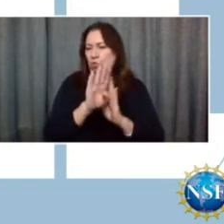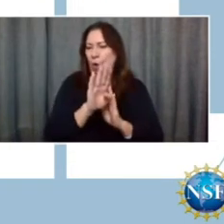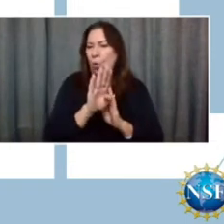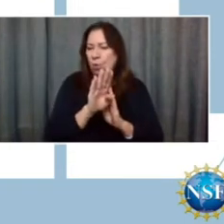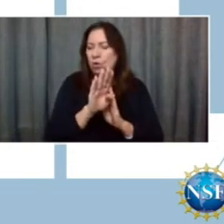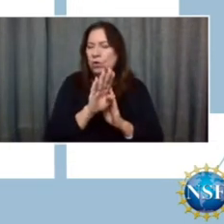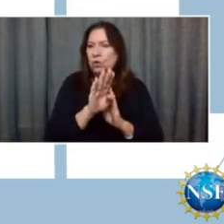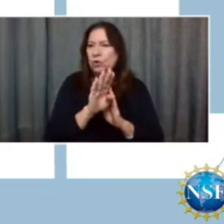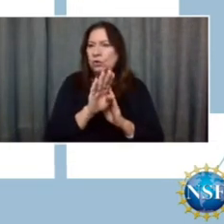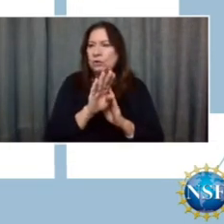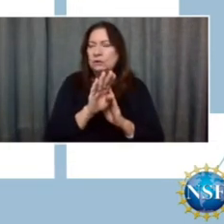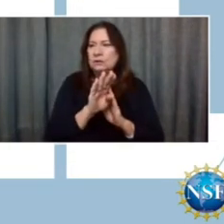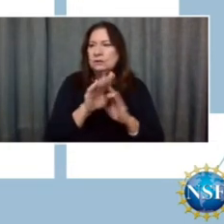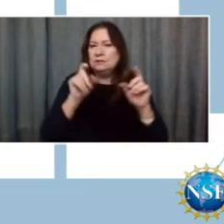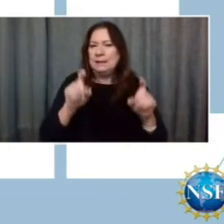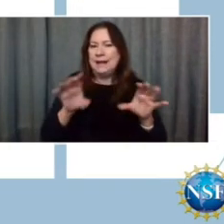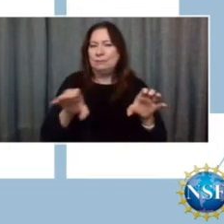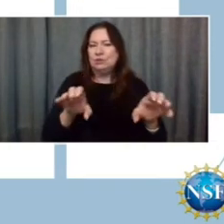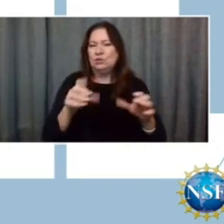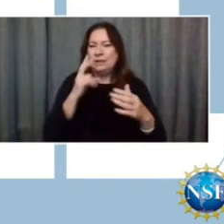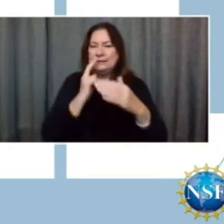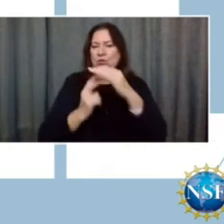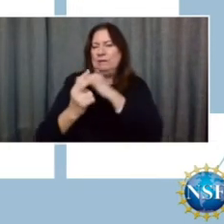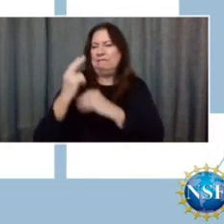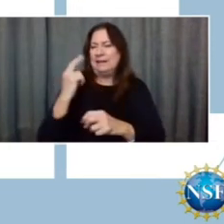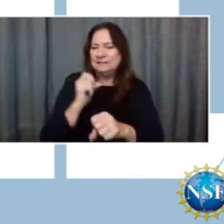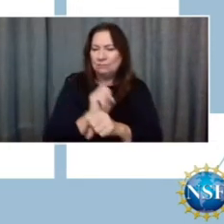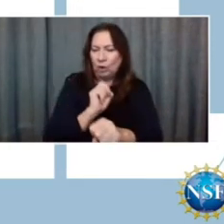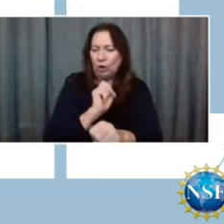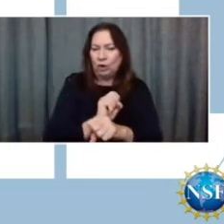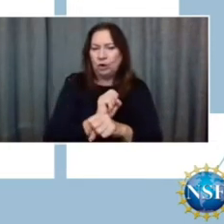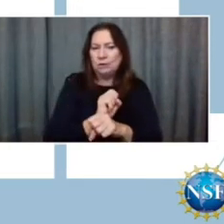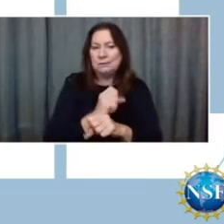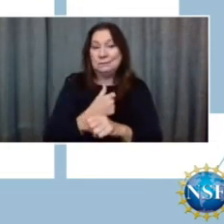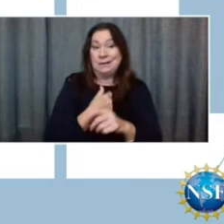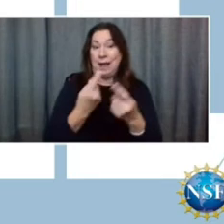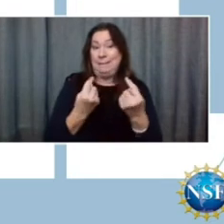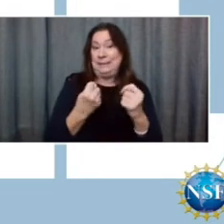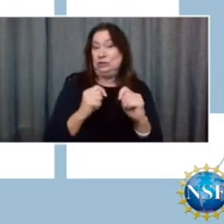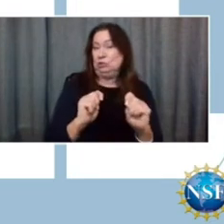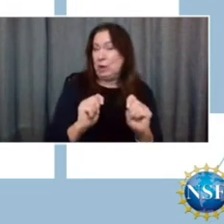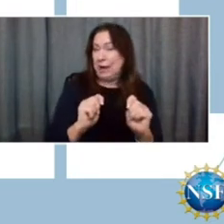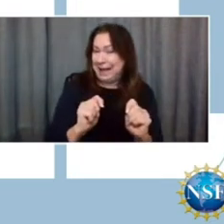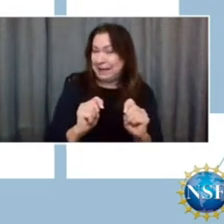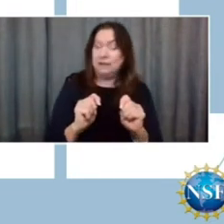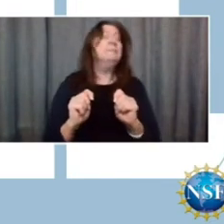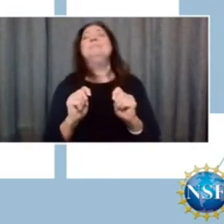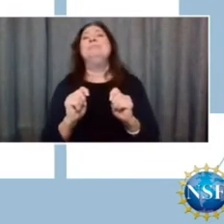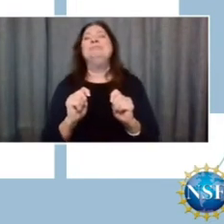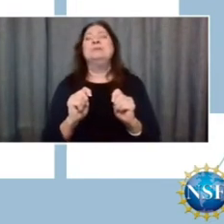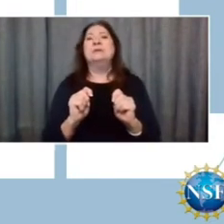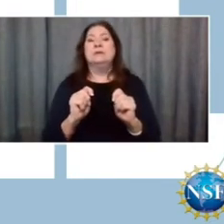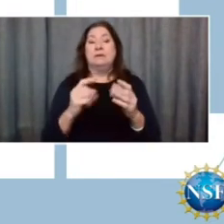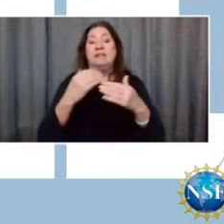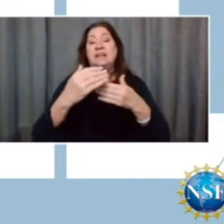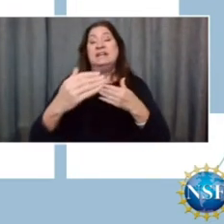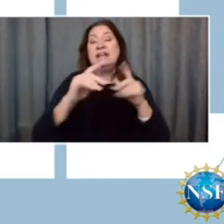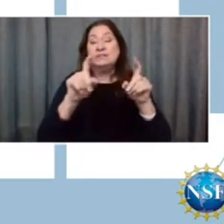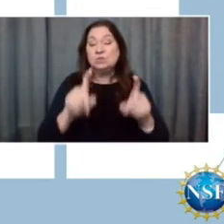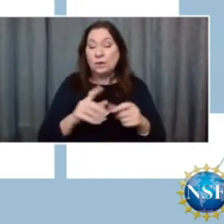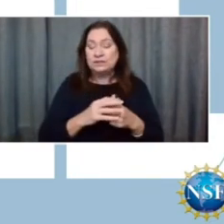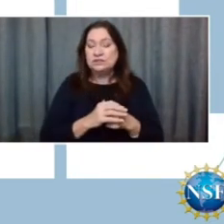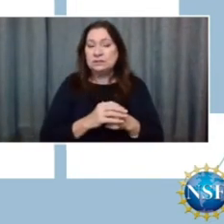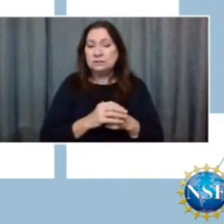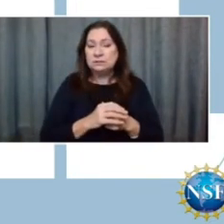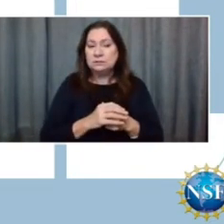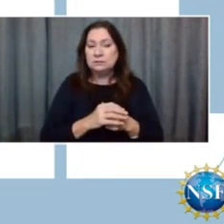being able to do that reflective work. And I wonder, as I'm going to try to kind of push towards our next question, and Remy,